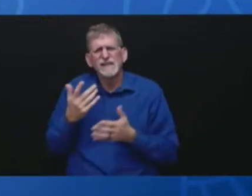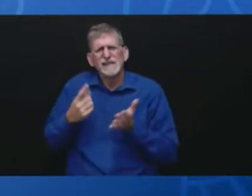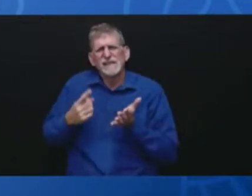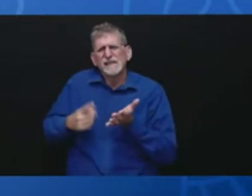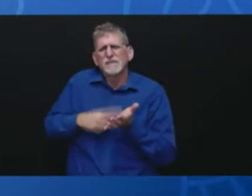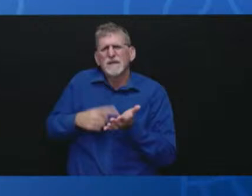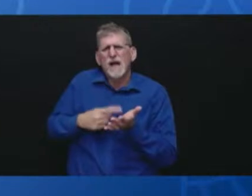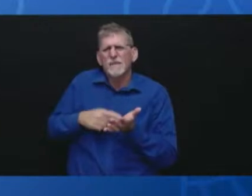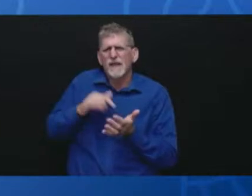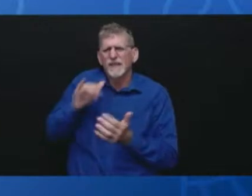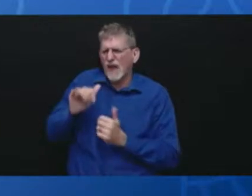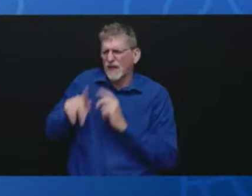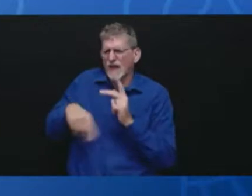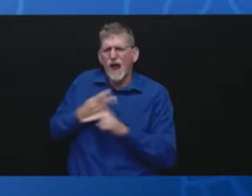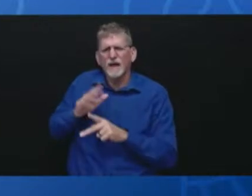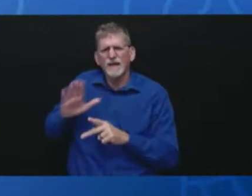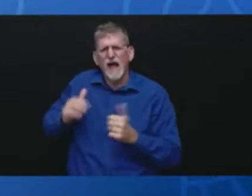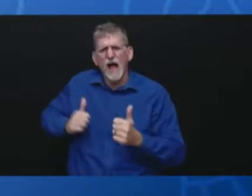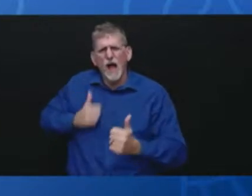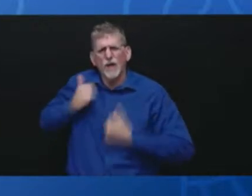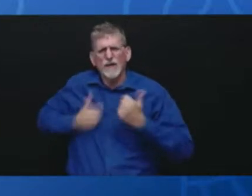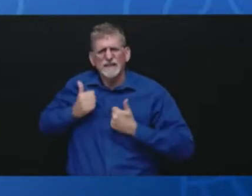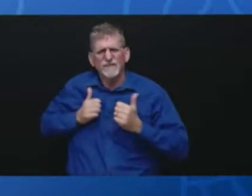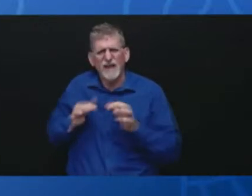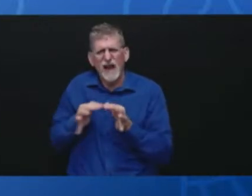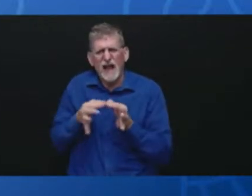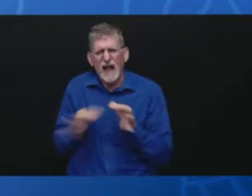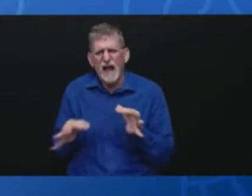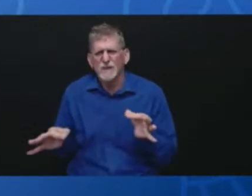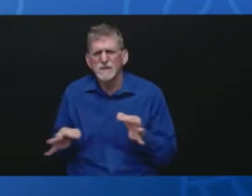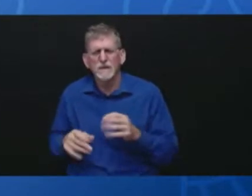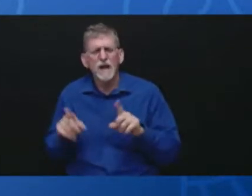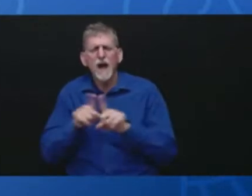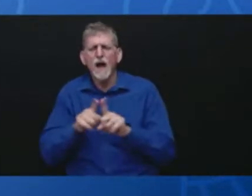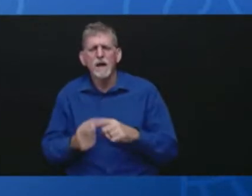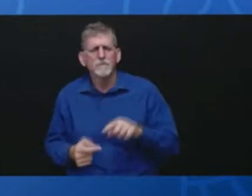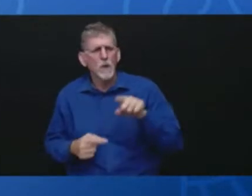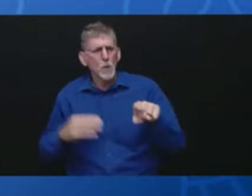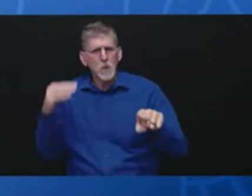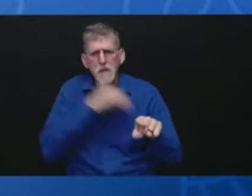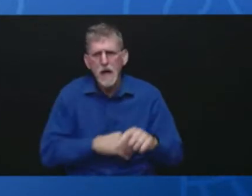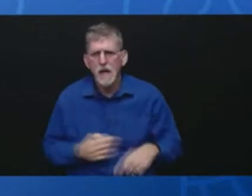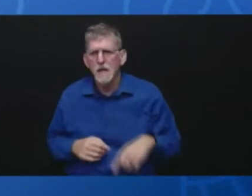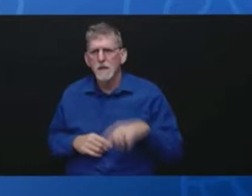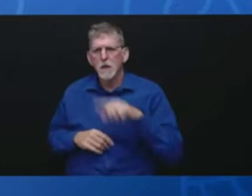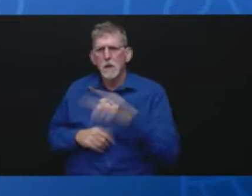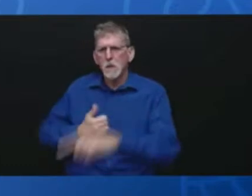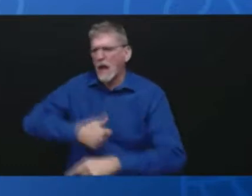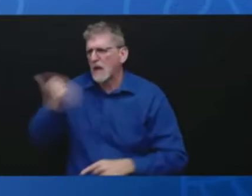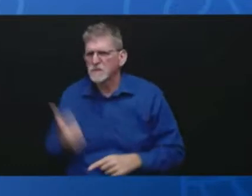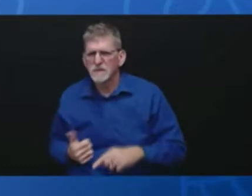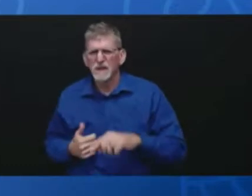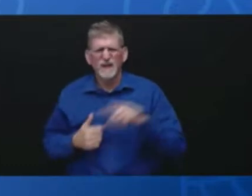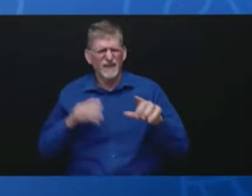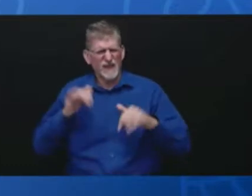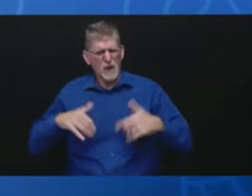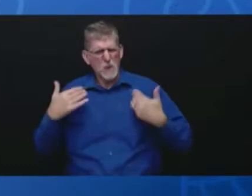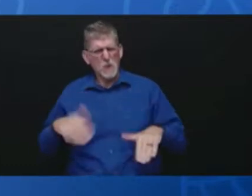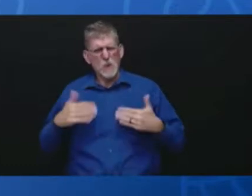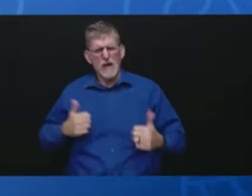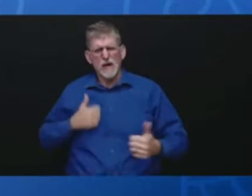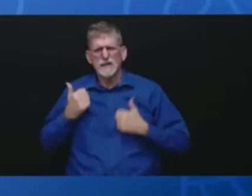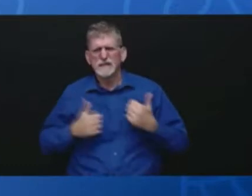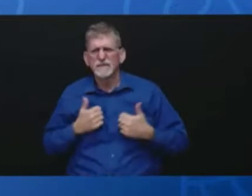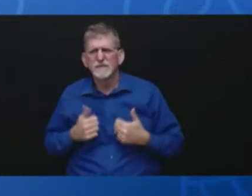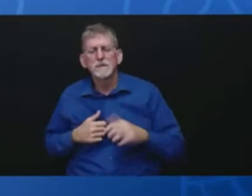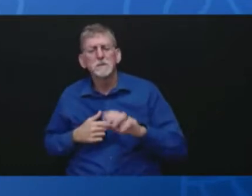like, you lie to us, you're out, that kind of thing. Well, I think that it's clear that it's a conversation that has